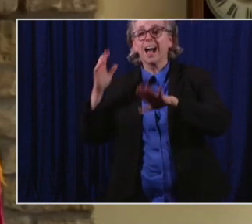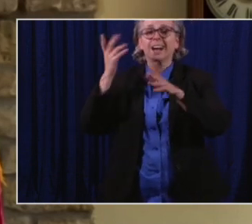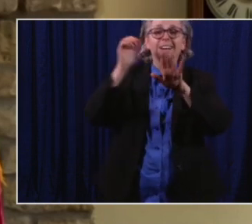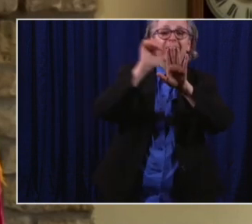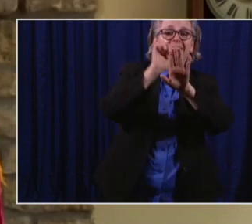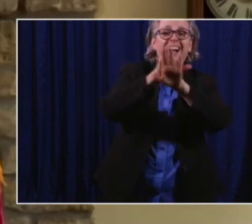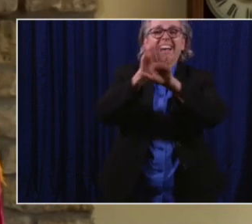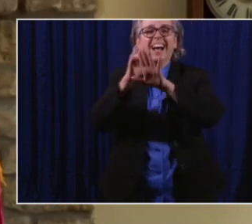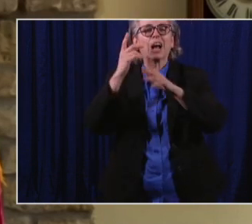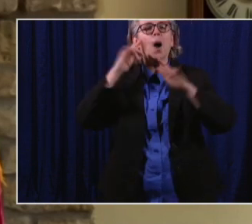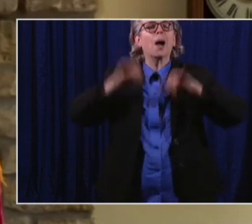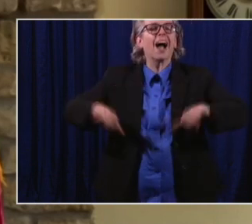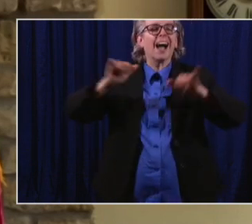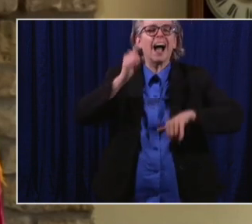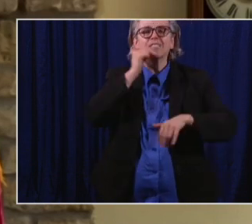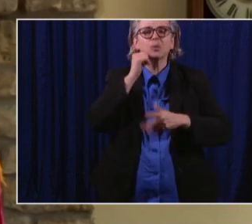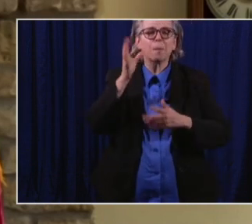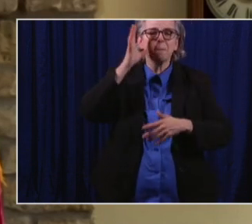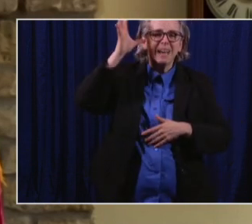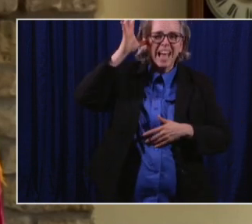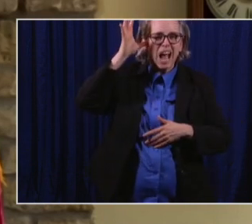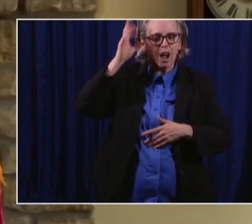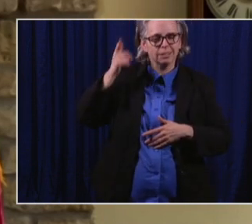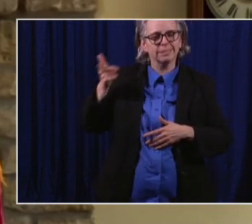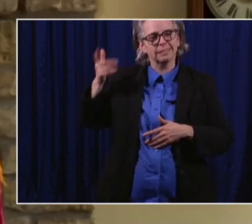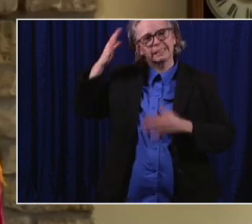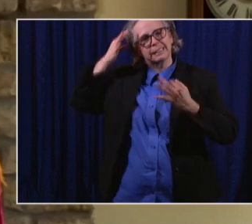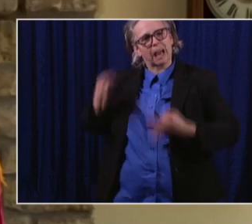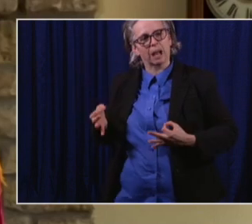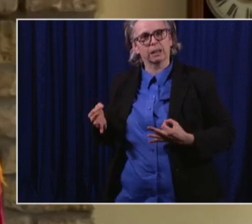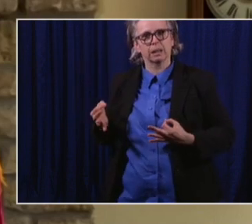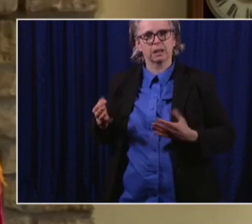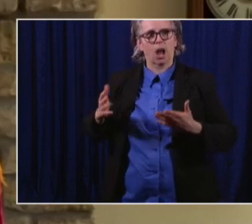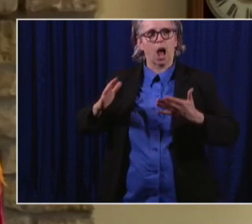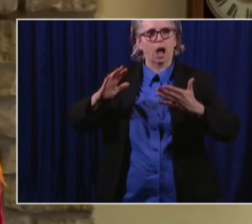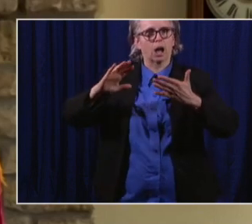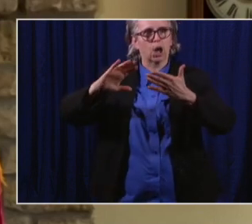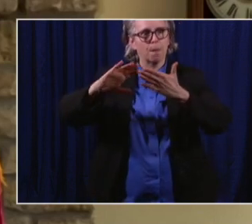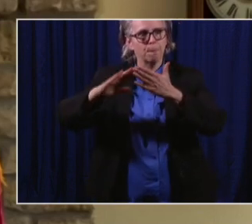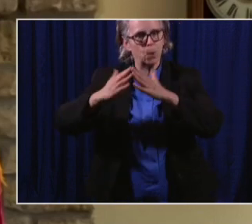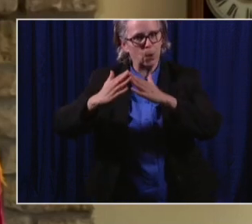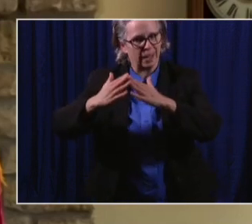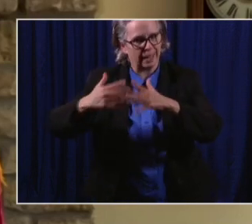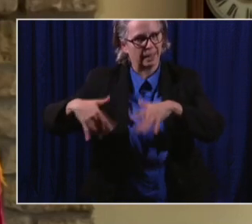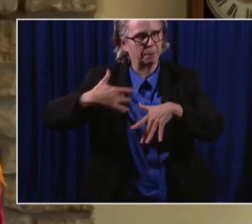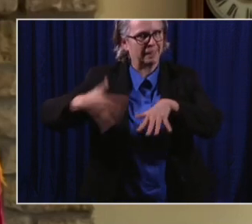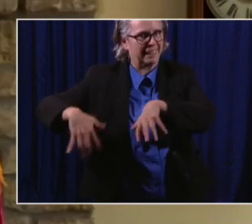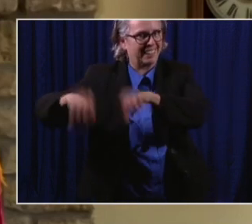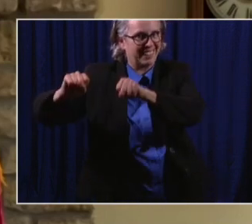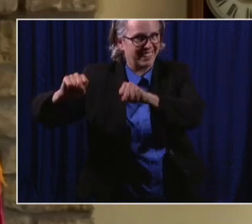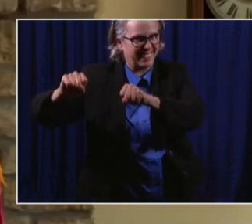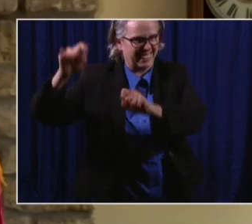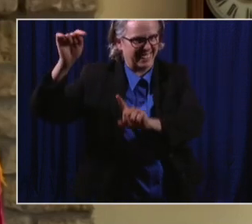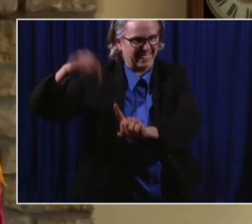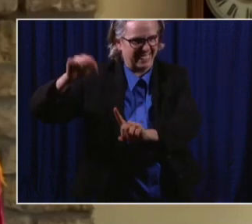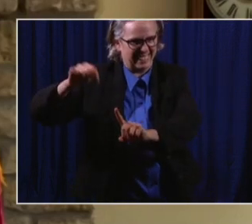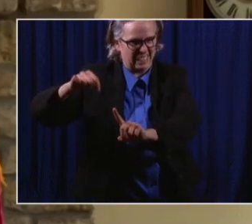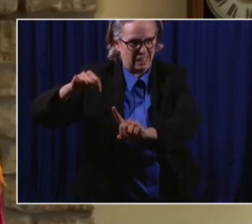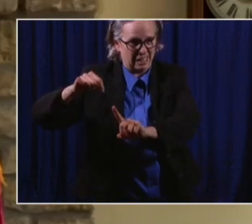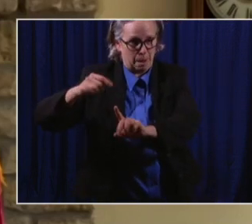this up to communities. They should be informed by what is going on out there and in their